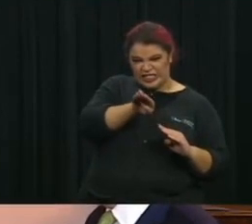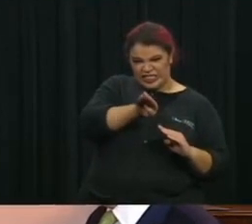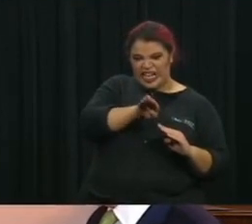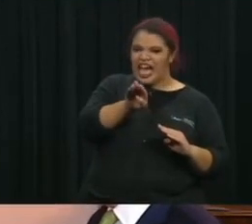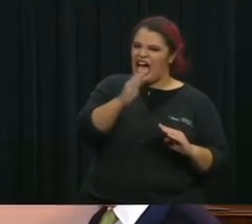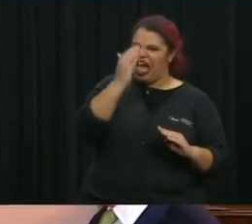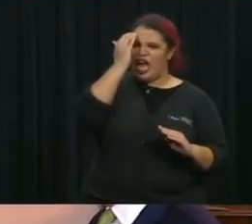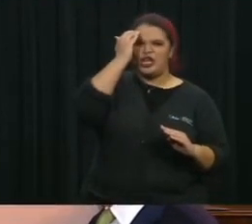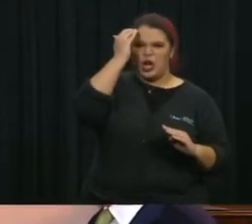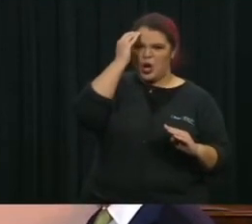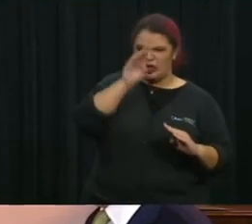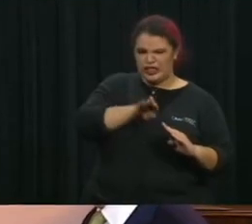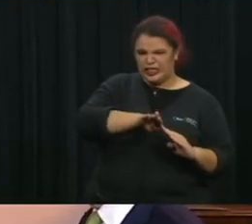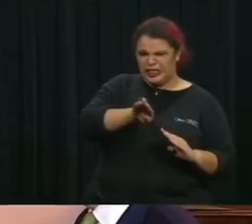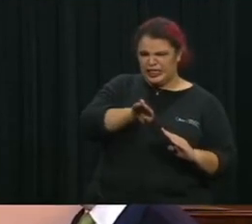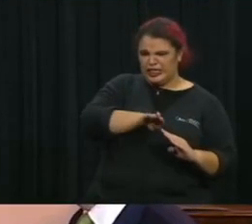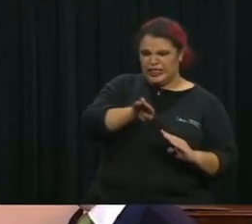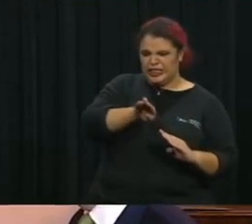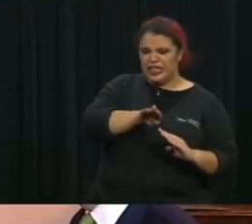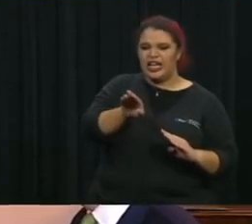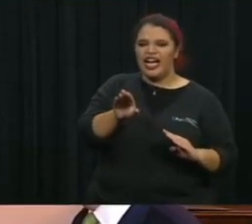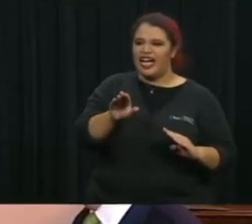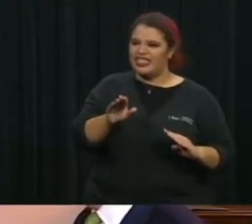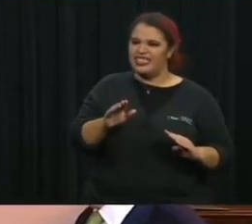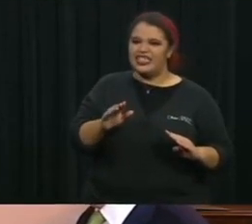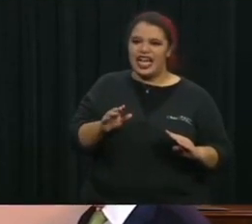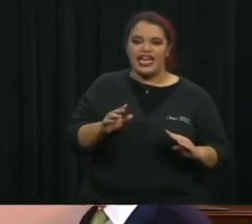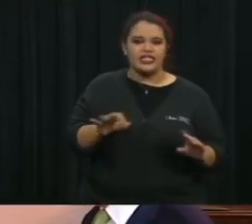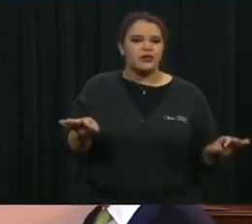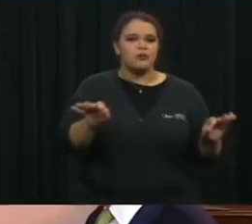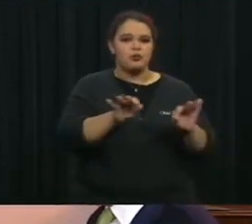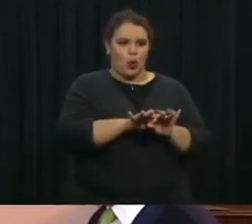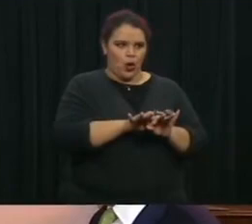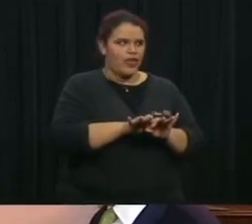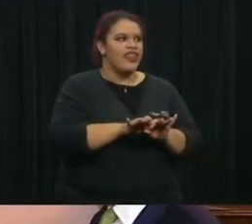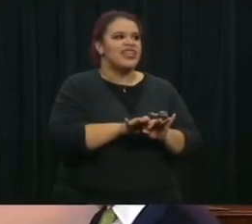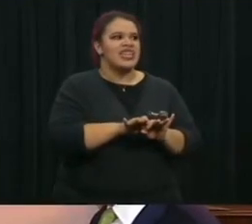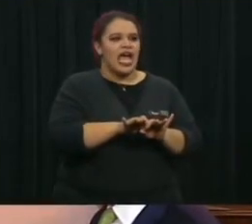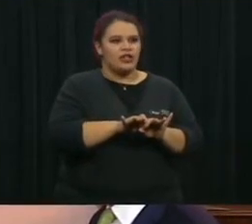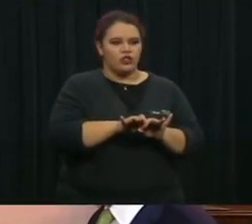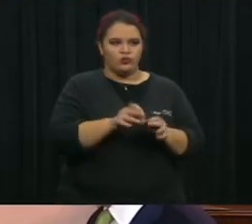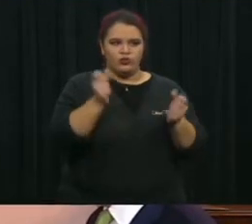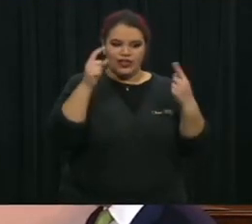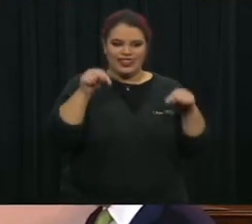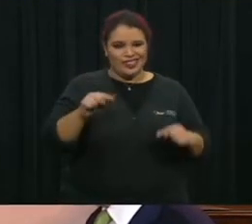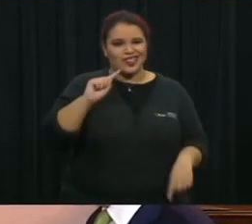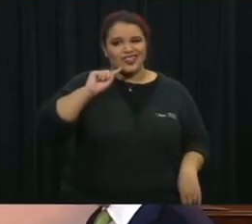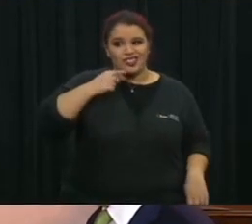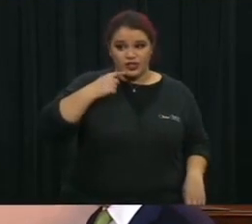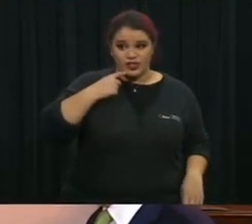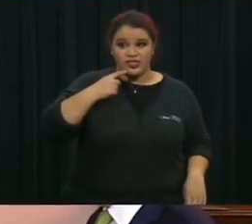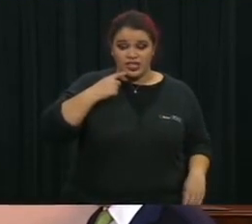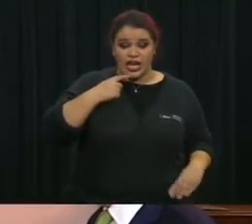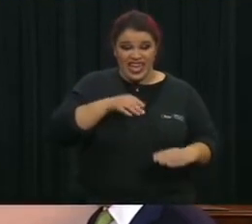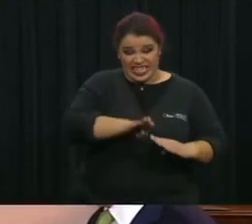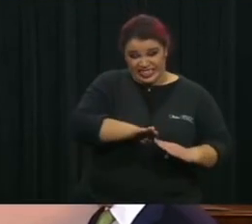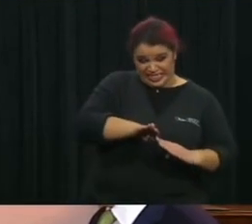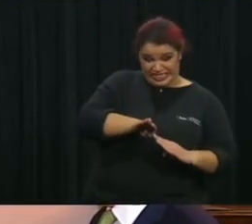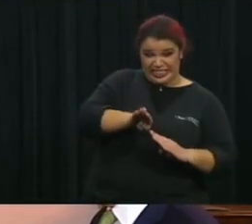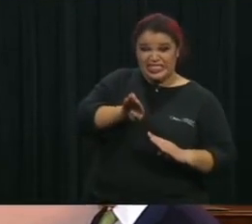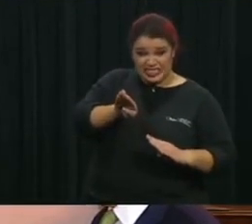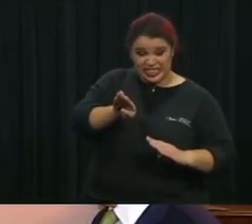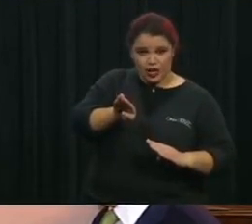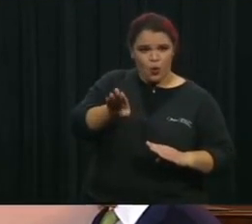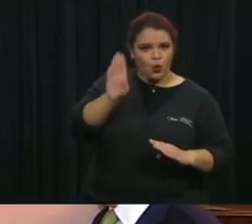we're ramping up to seeing this, and this is the time we want you to take it very seriously. This will last, and we don't know exactly how long,